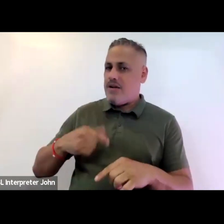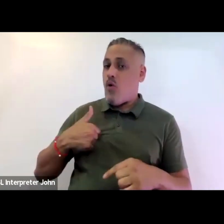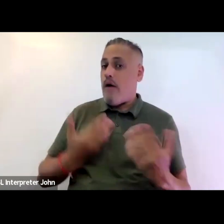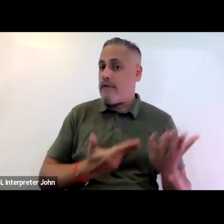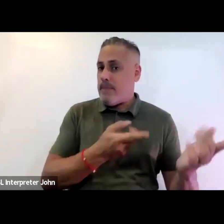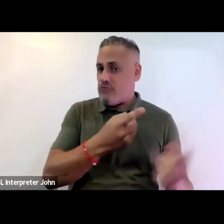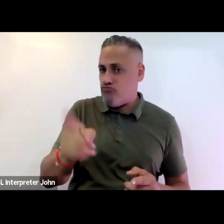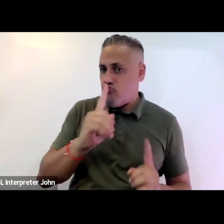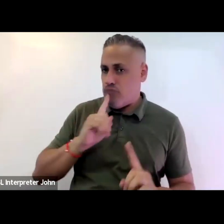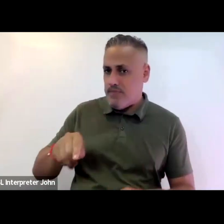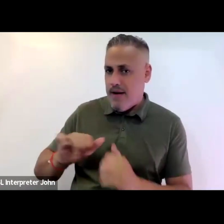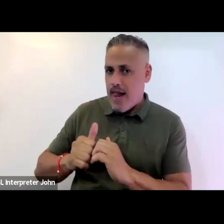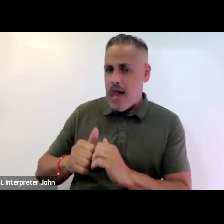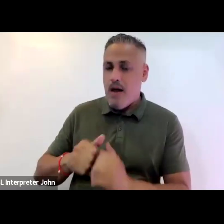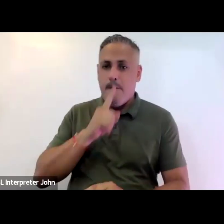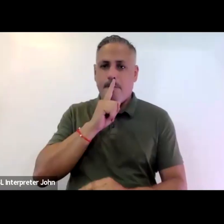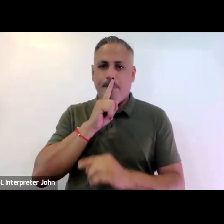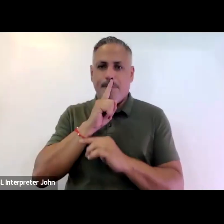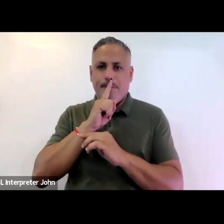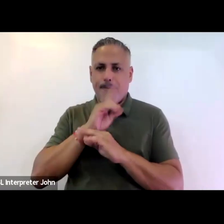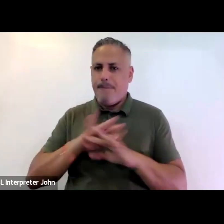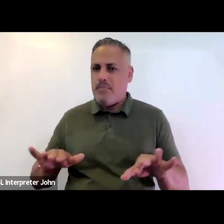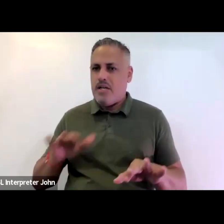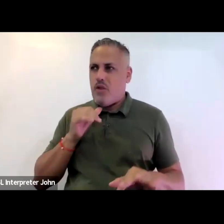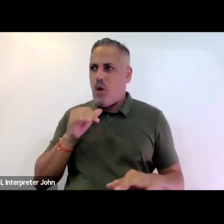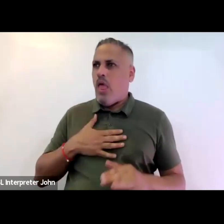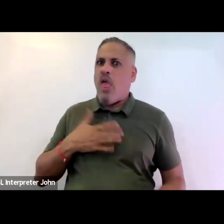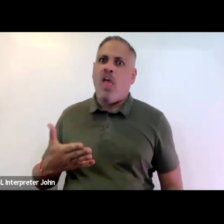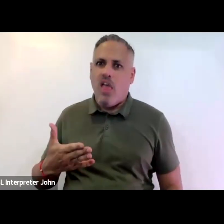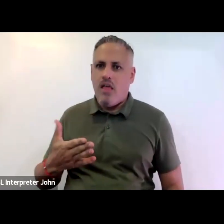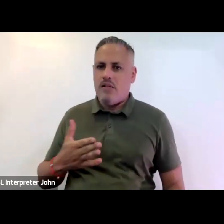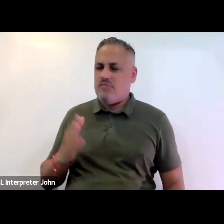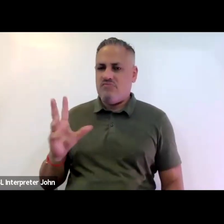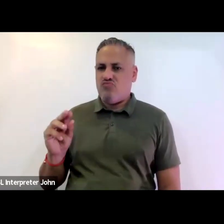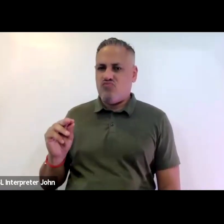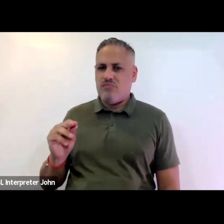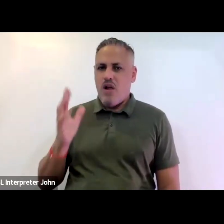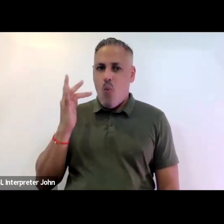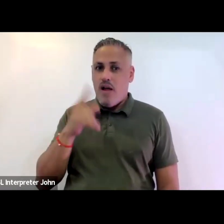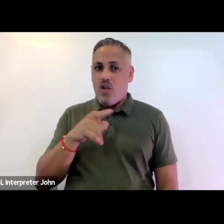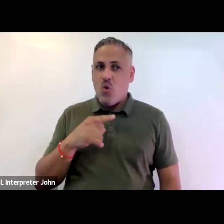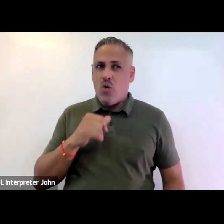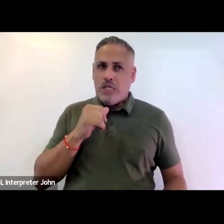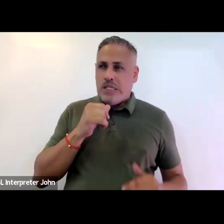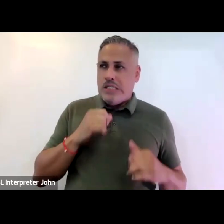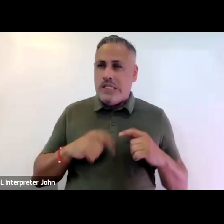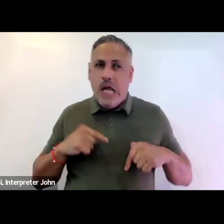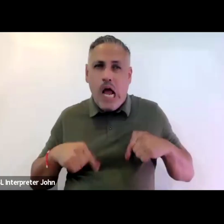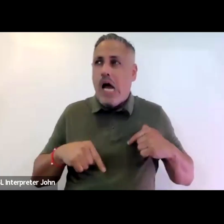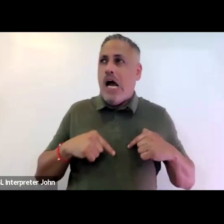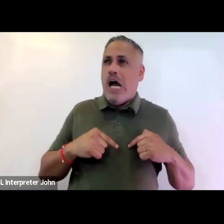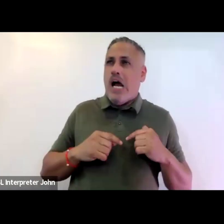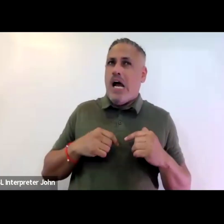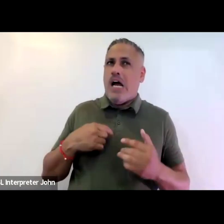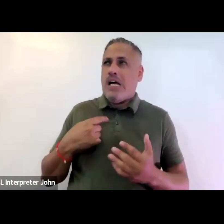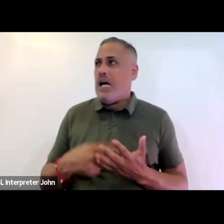you respond, is silence. Don't play into that, because your insecurity or your anxiousness might come up